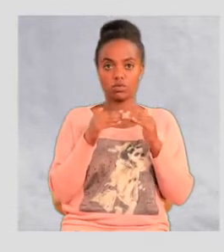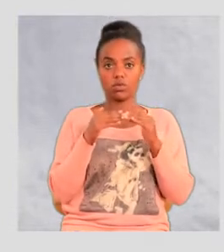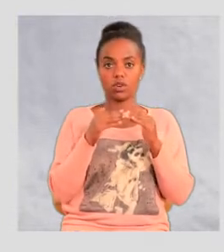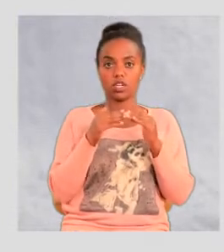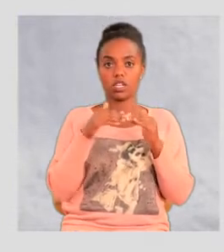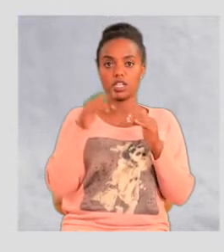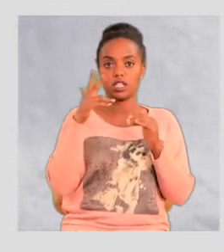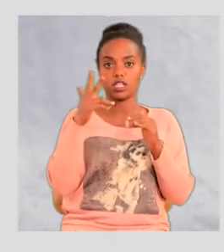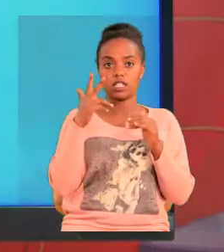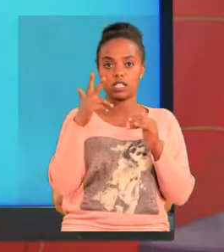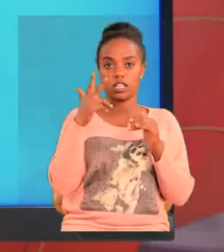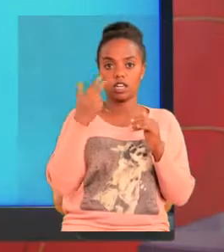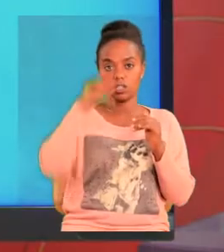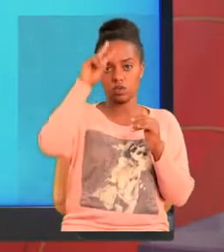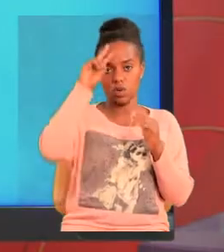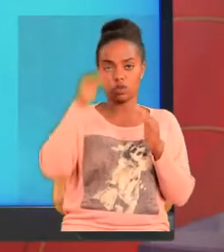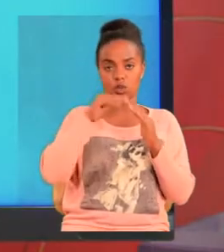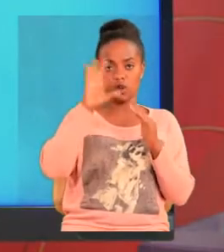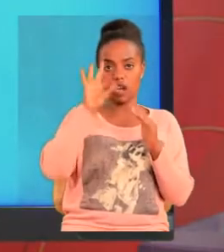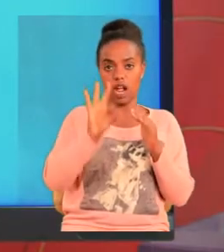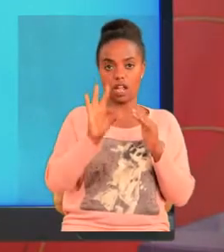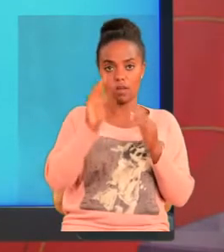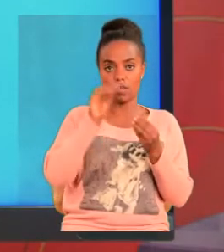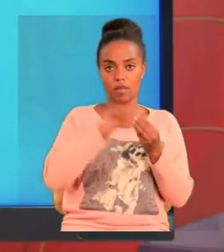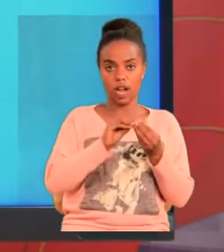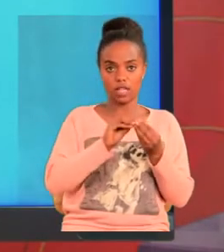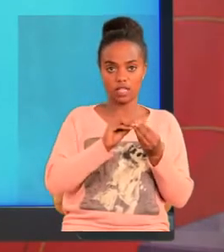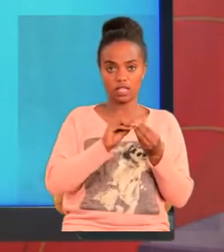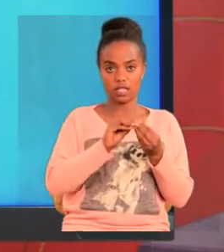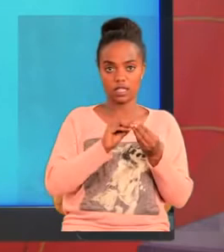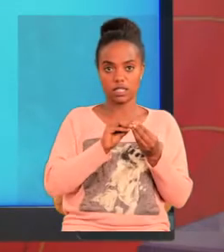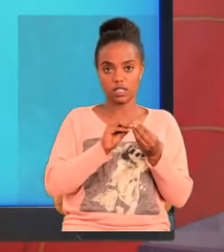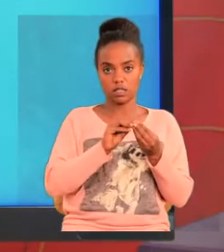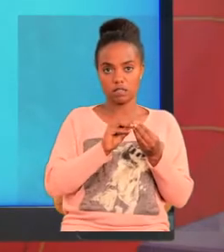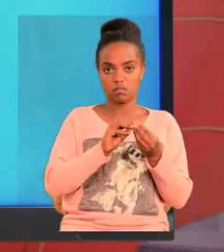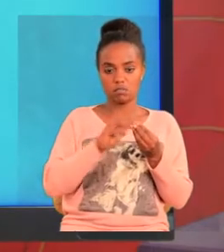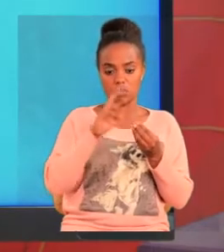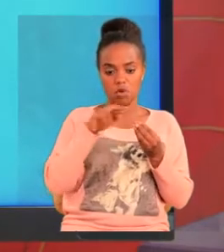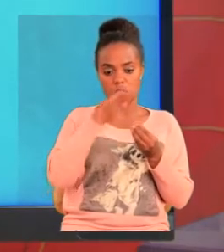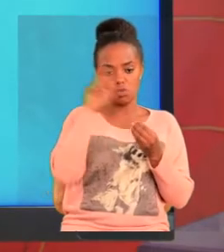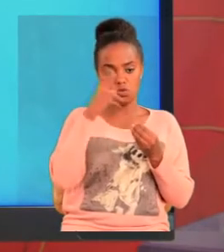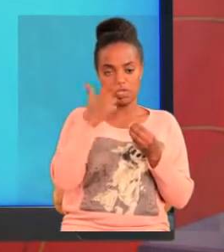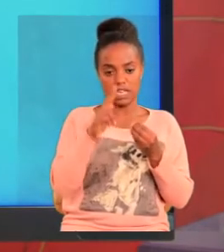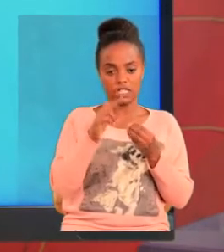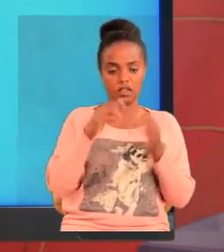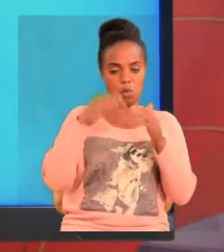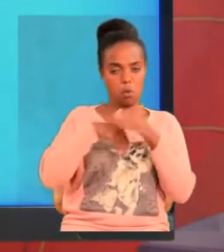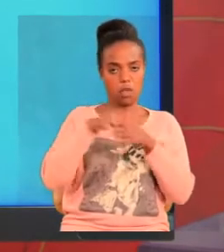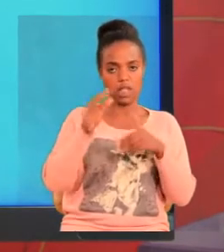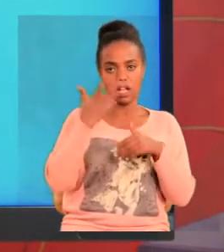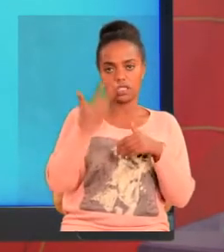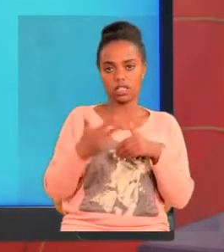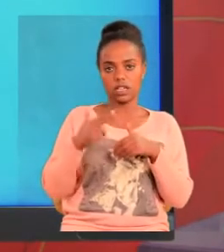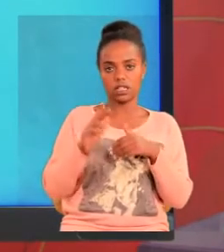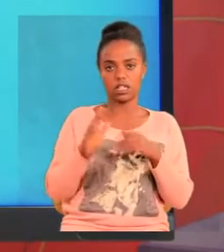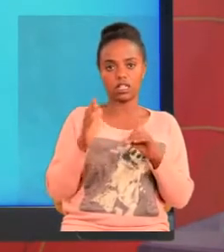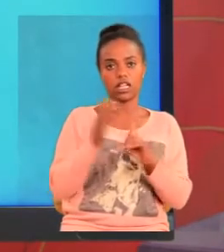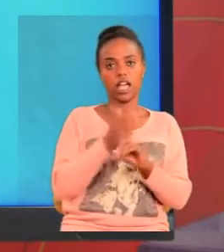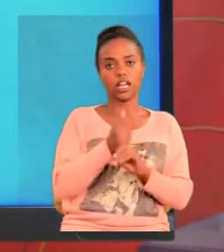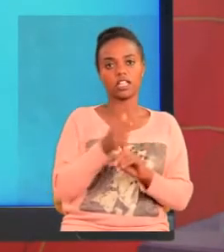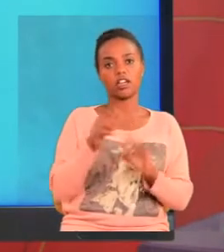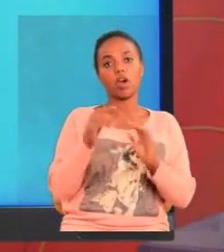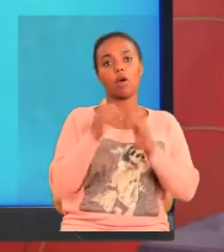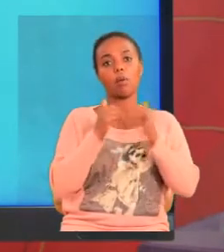3 squared is 9 plus this one is 13, and taking this to this side you have